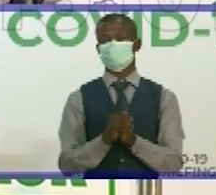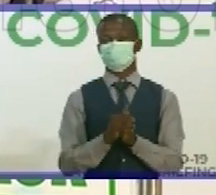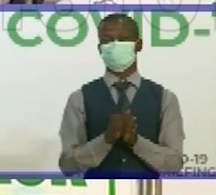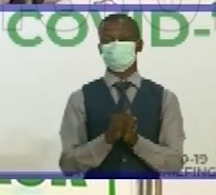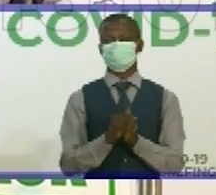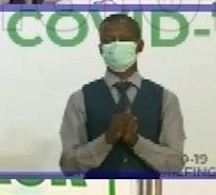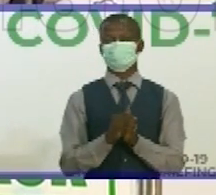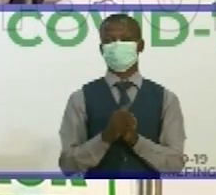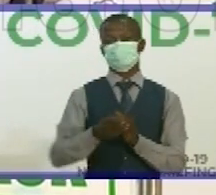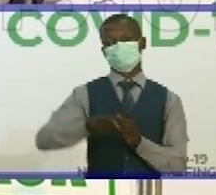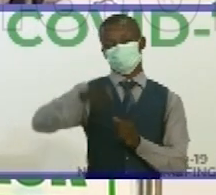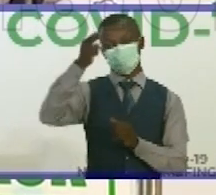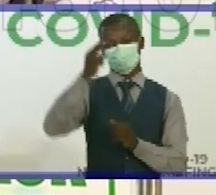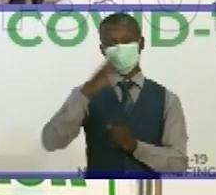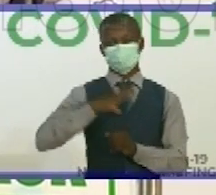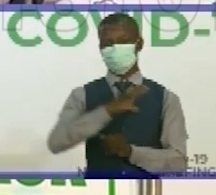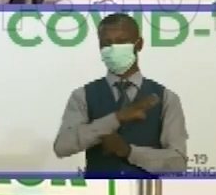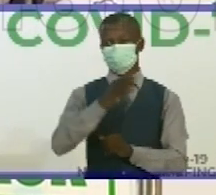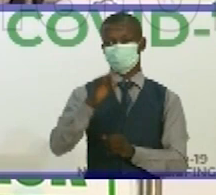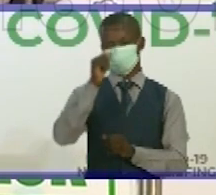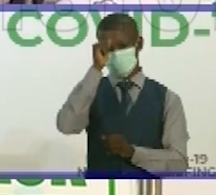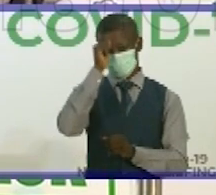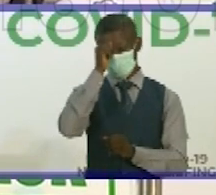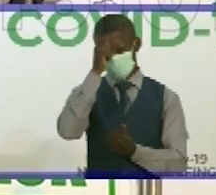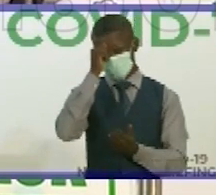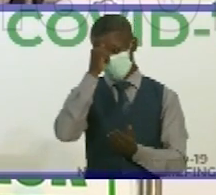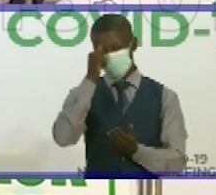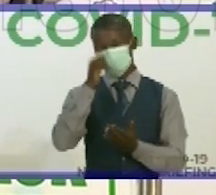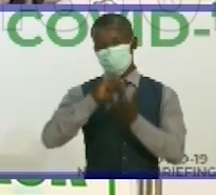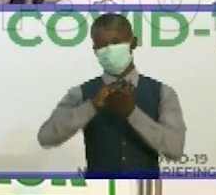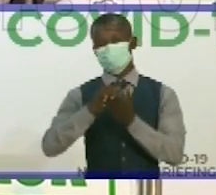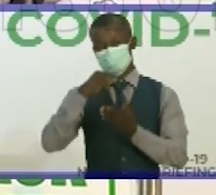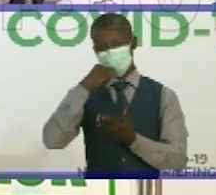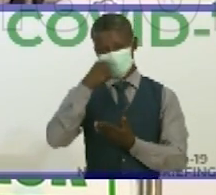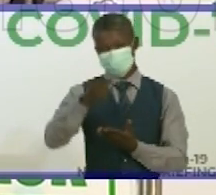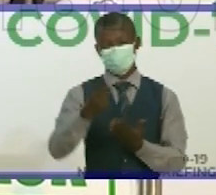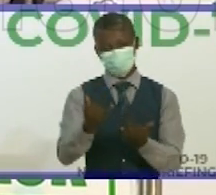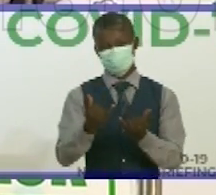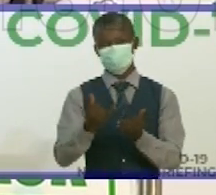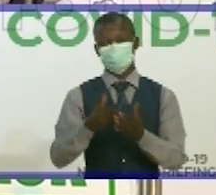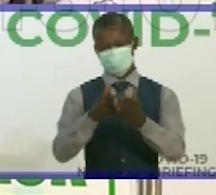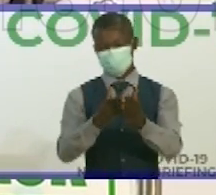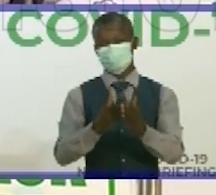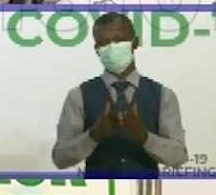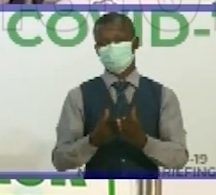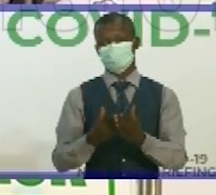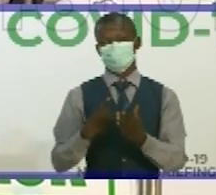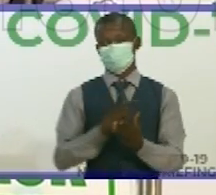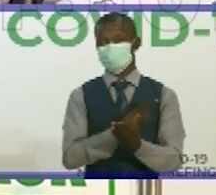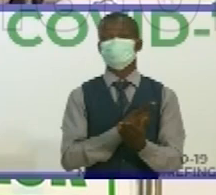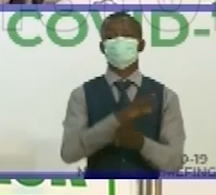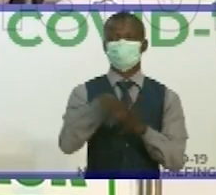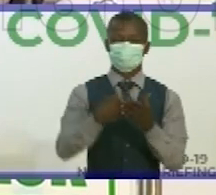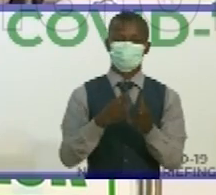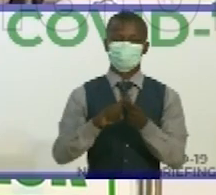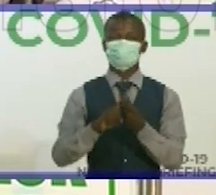The High Commissioner of India, as has been mentioned just now, led a delegation of the High Commission to Nigeria